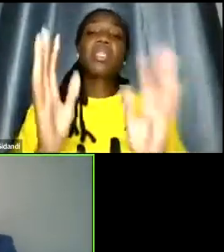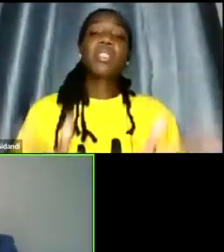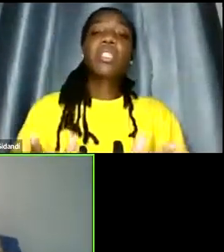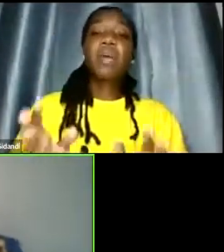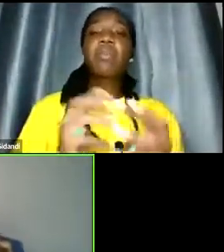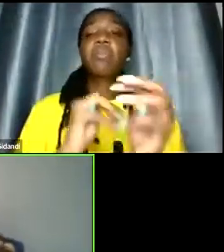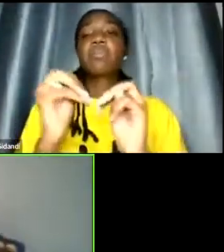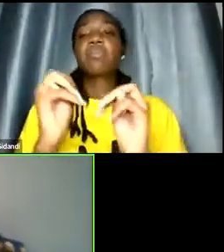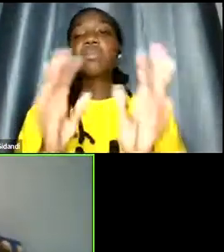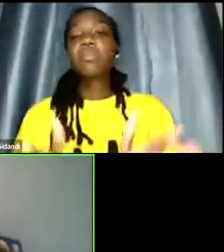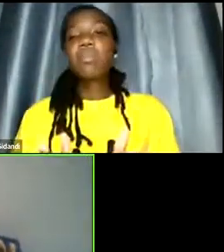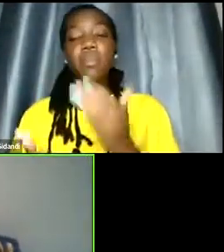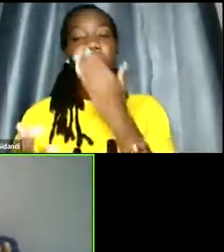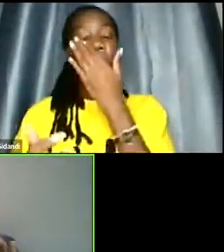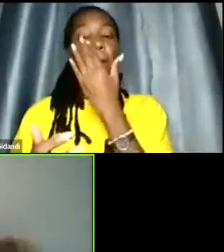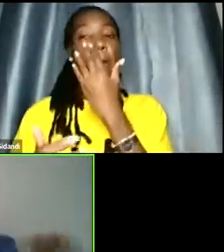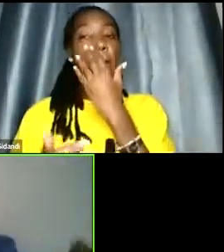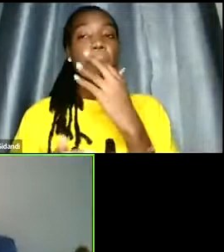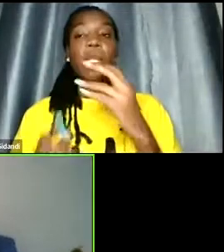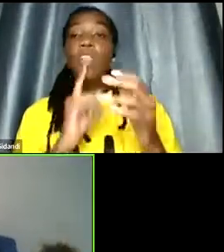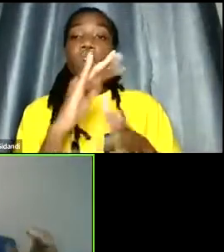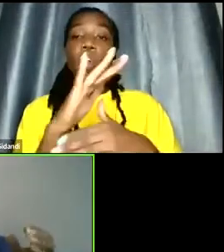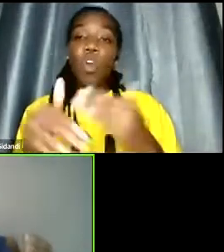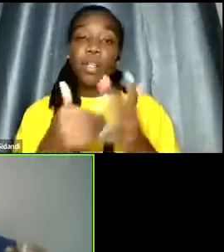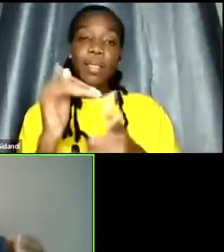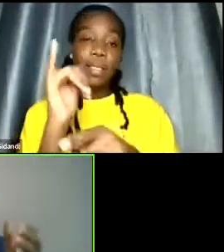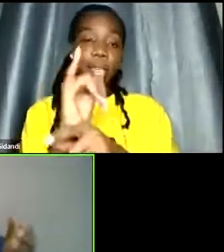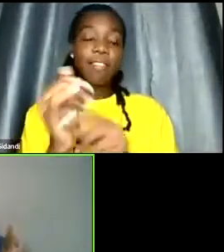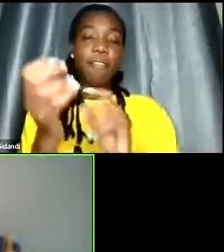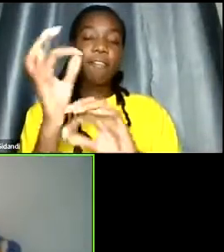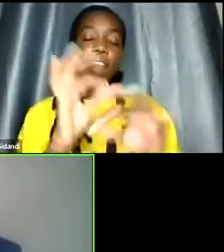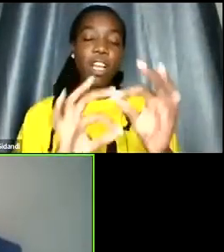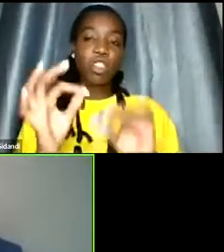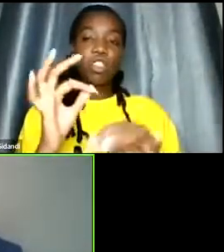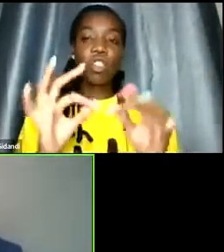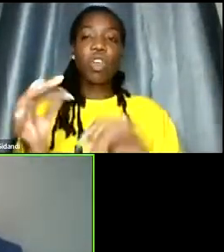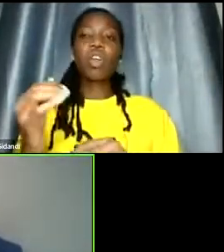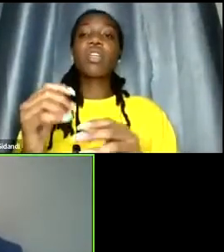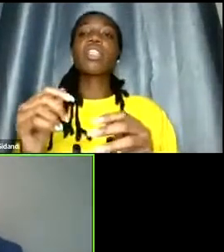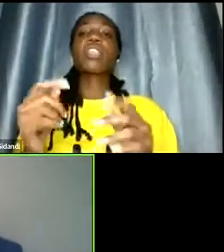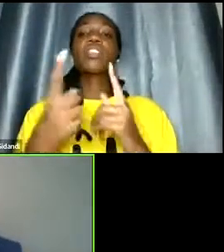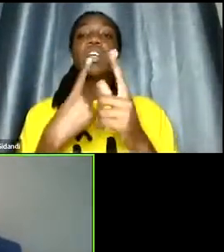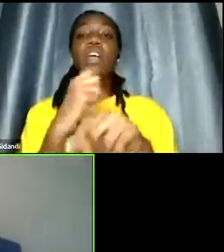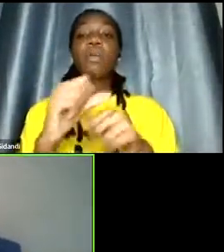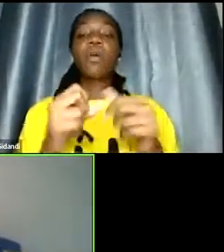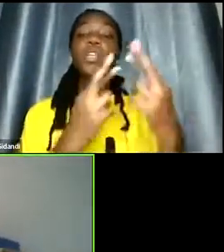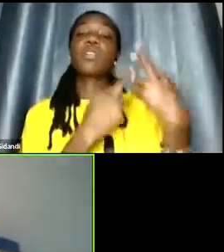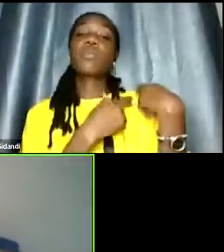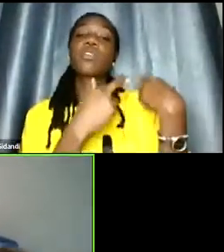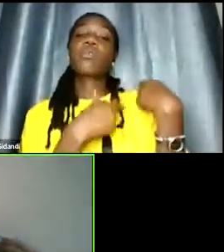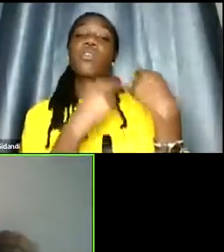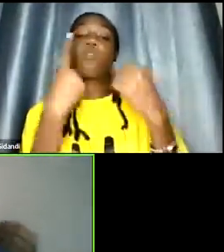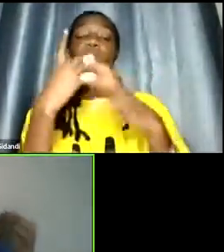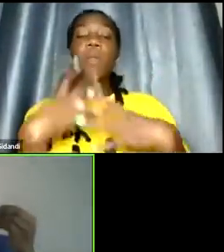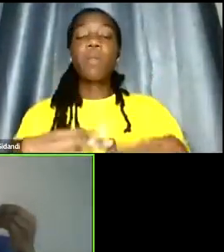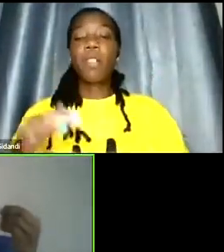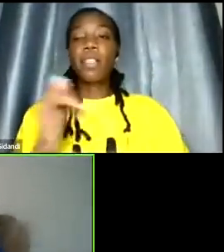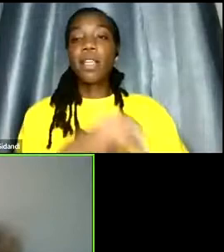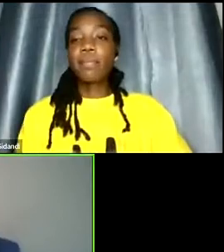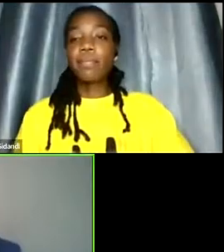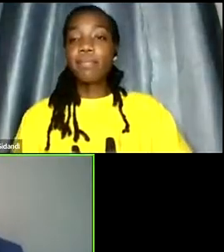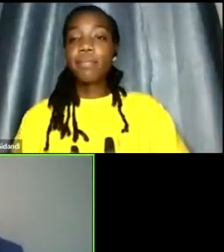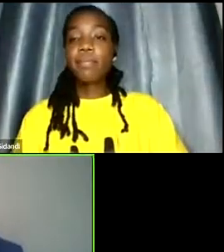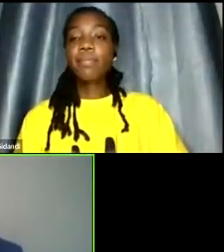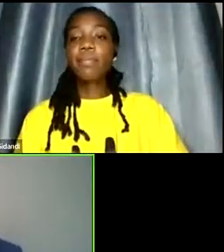other. These are all but functions that describe what the roles of these people are. In essence, they are